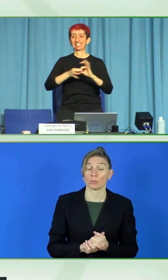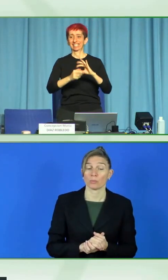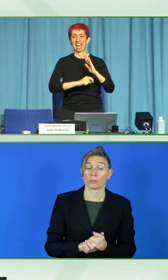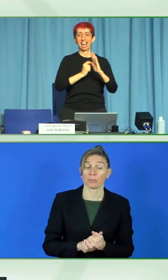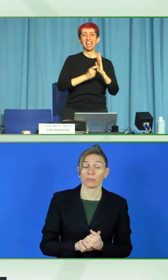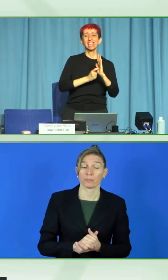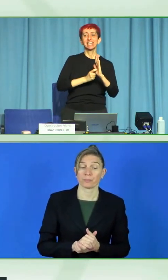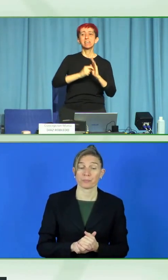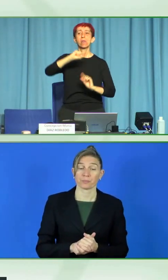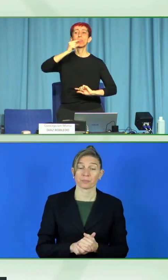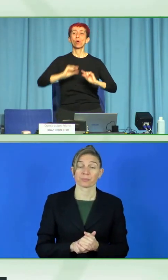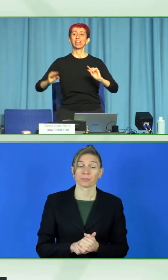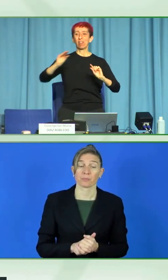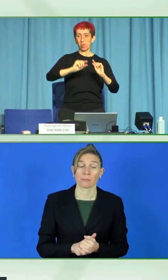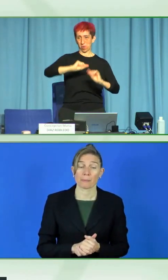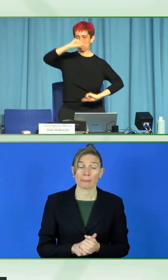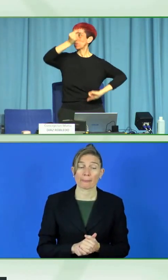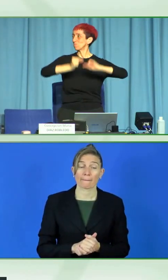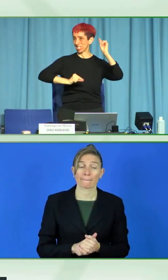concordance with the